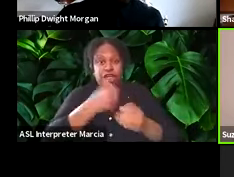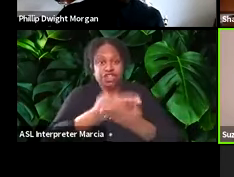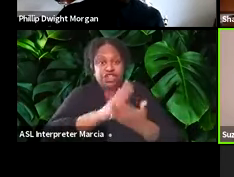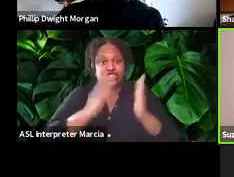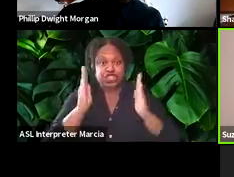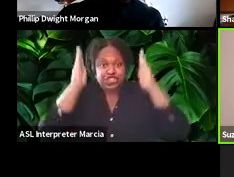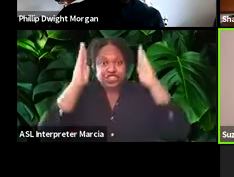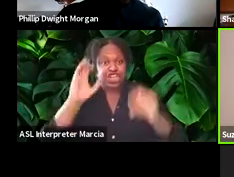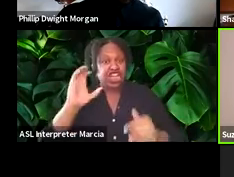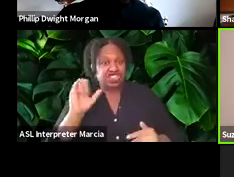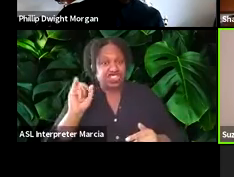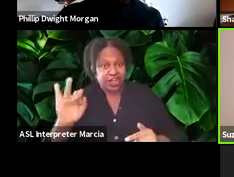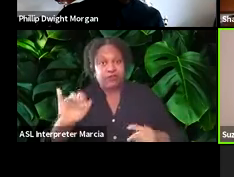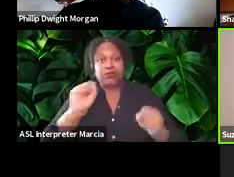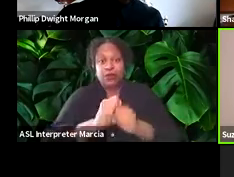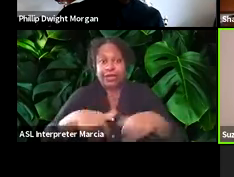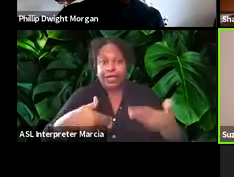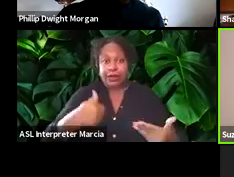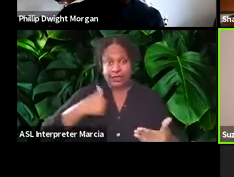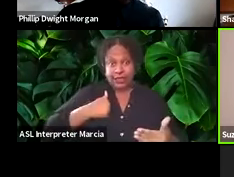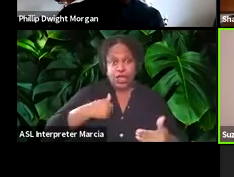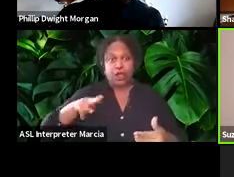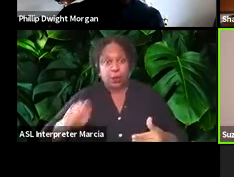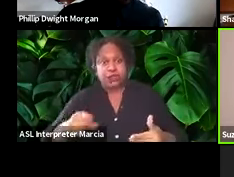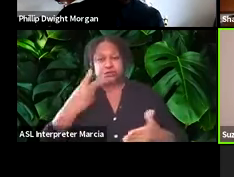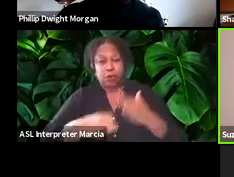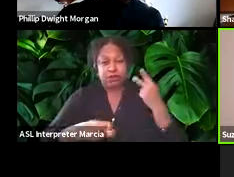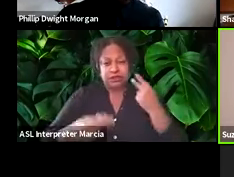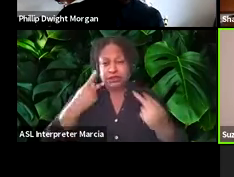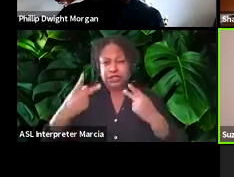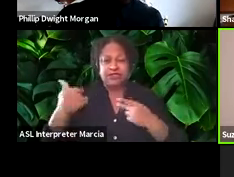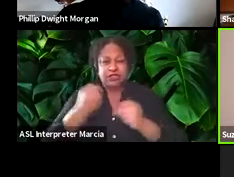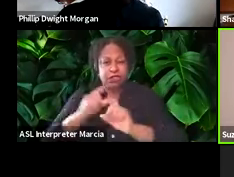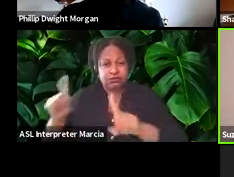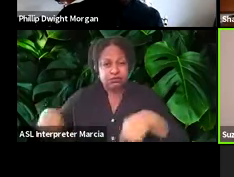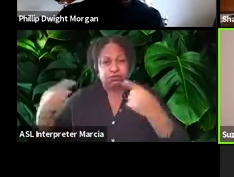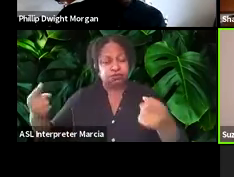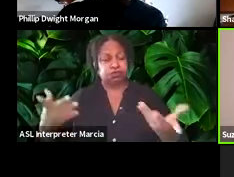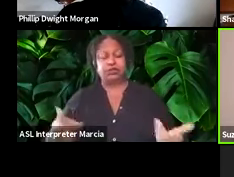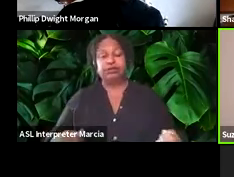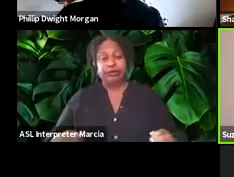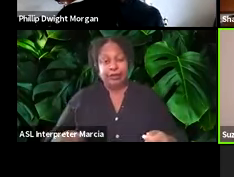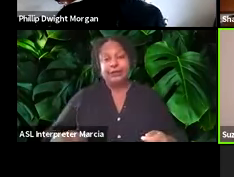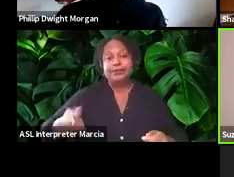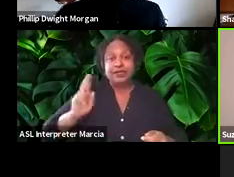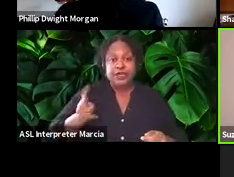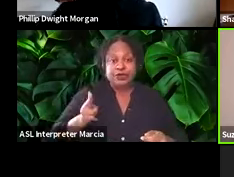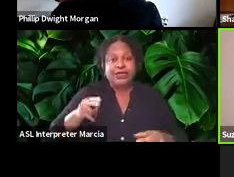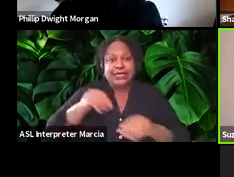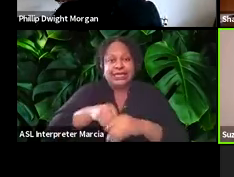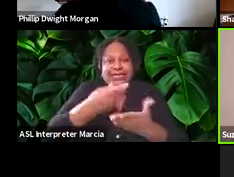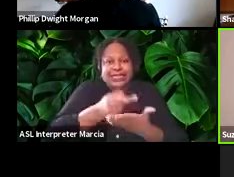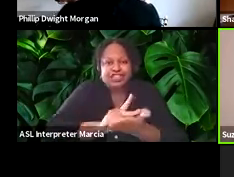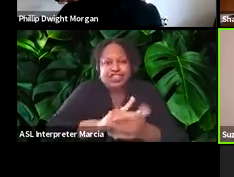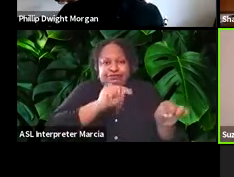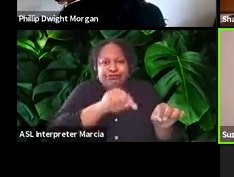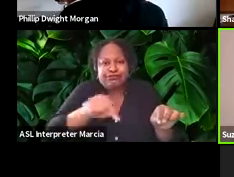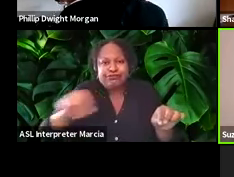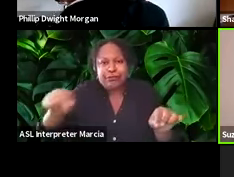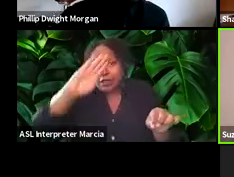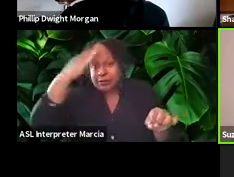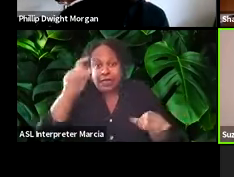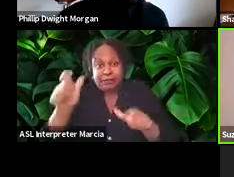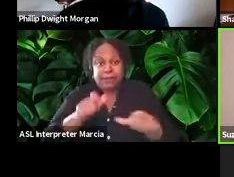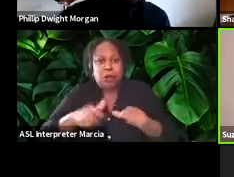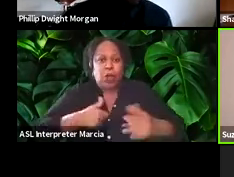working in this country and in the United States. The history that lives within the kitchens that we as Black people